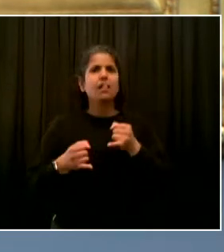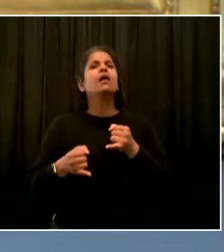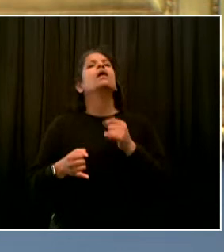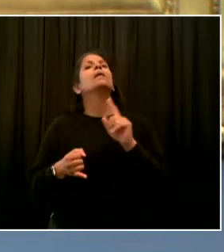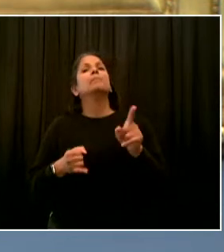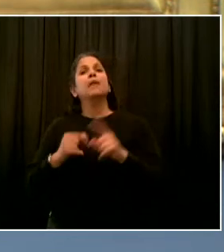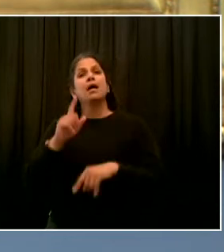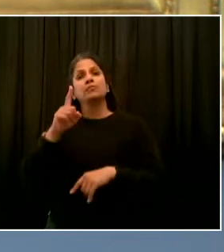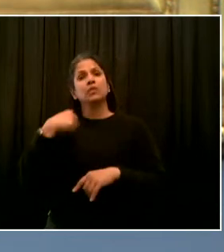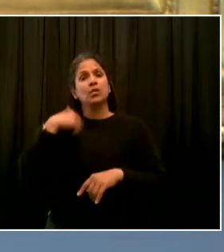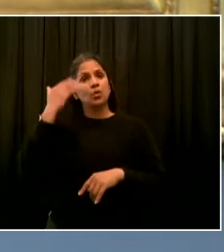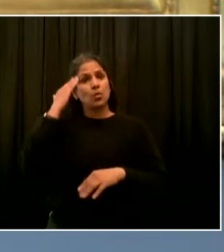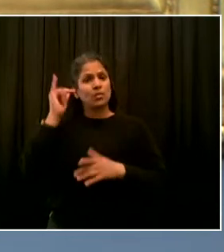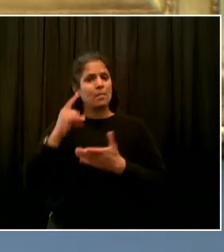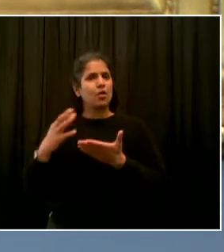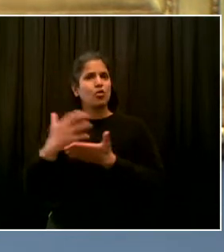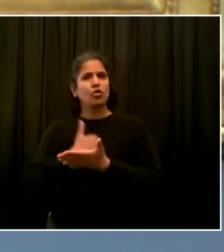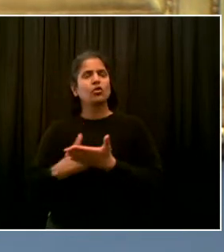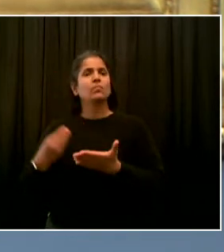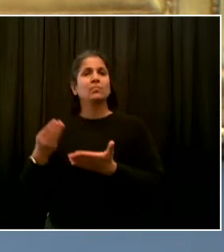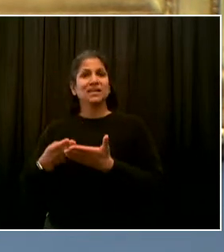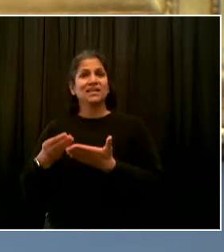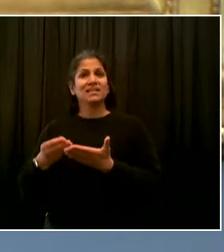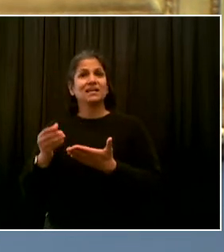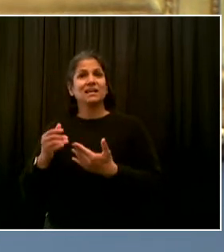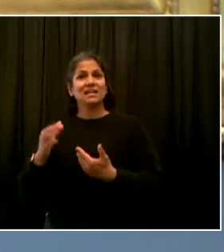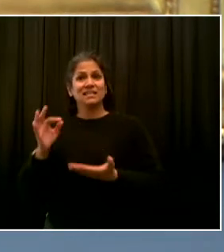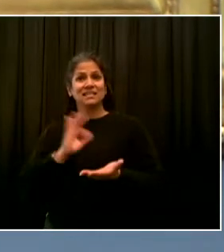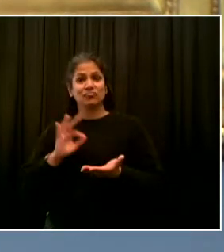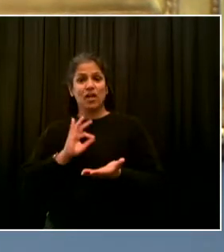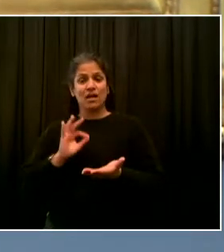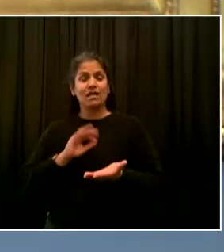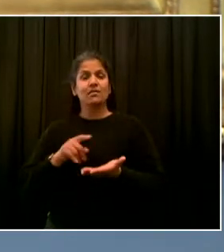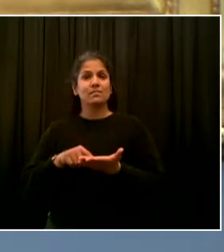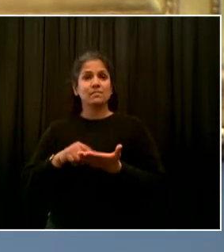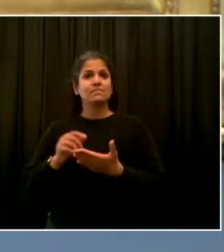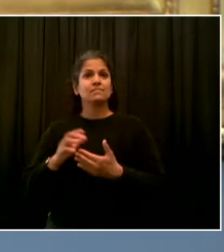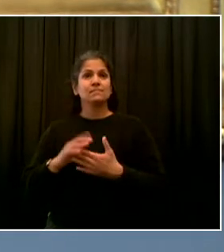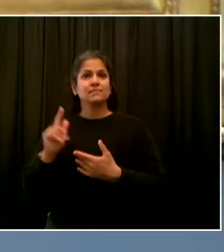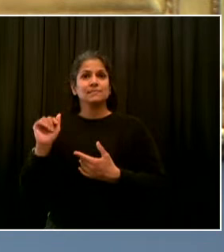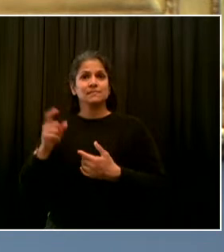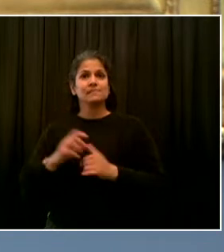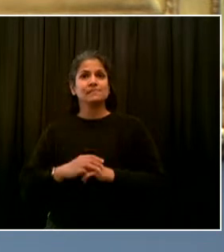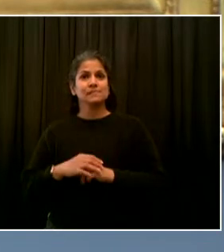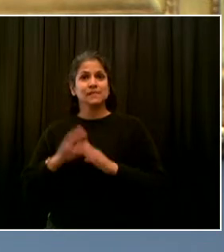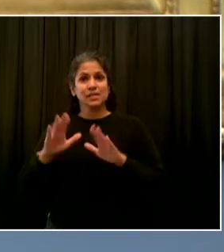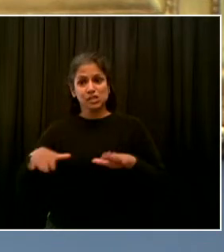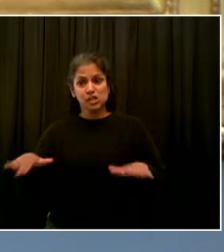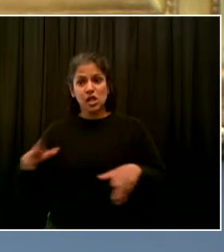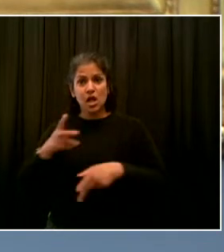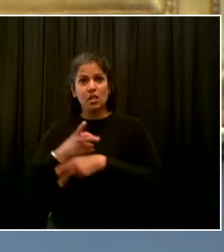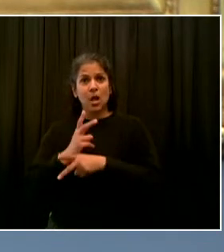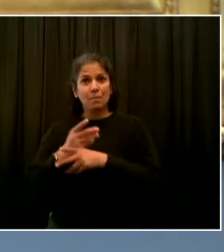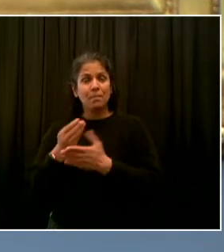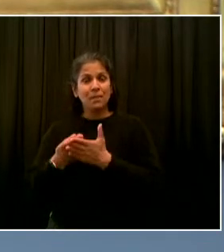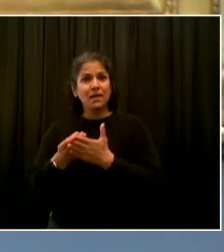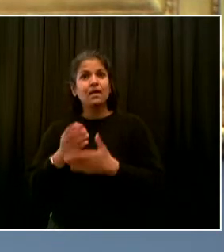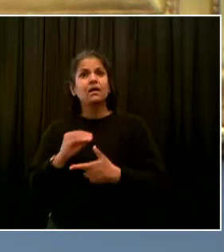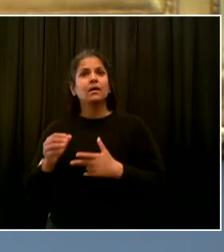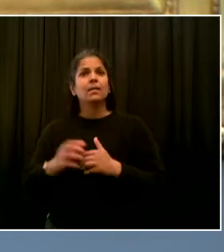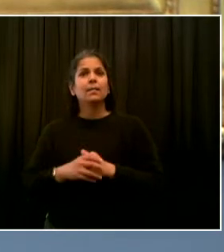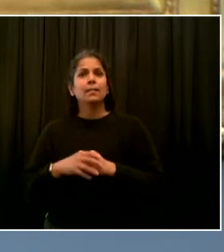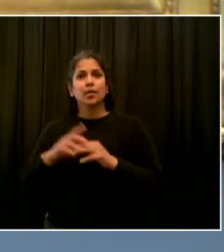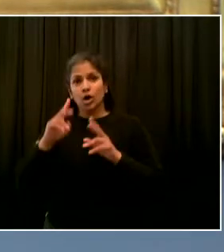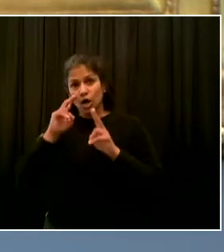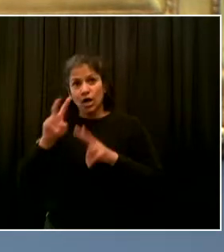tax credit. They're talking about, having child care money. They're talking about looking at discovery. So all